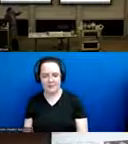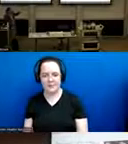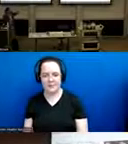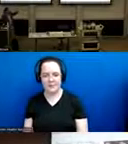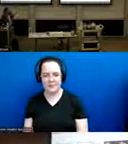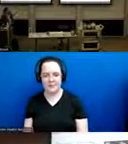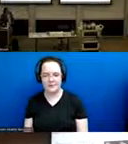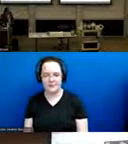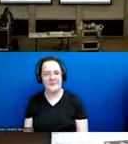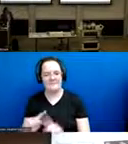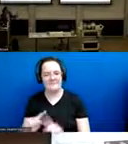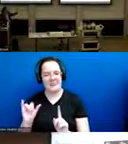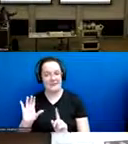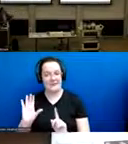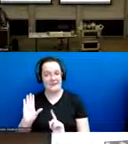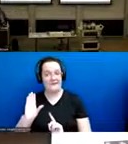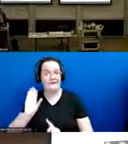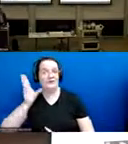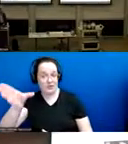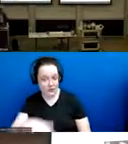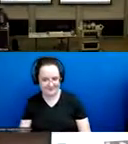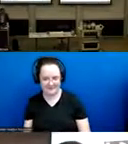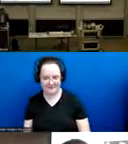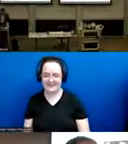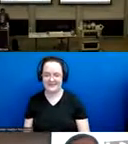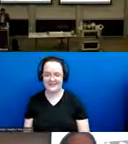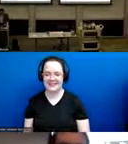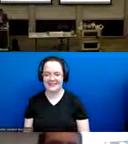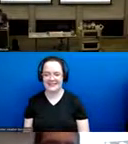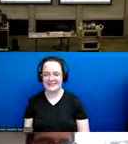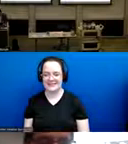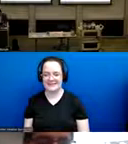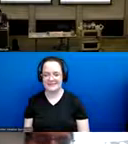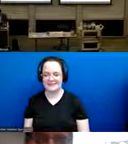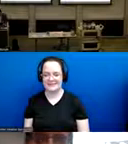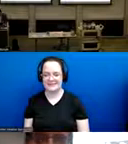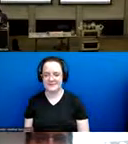the future still, right? These are still under development.